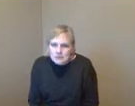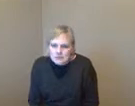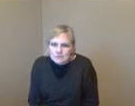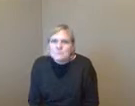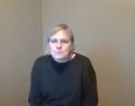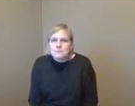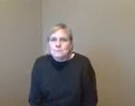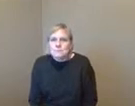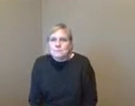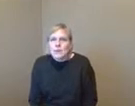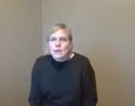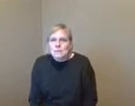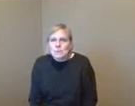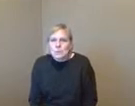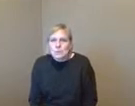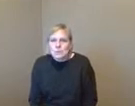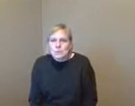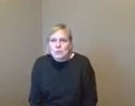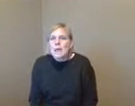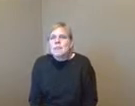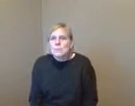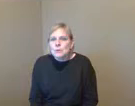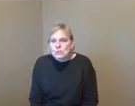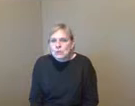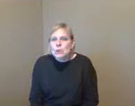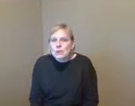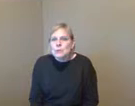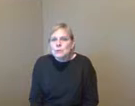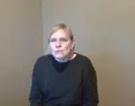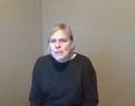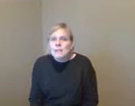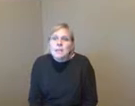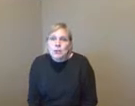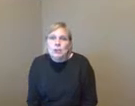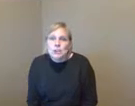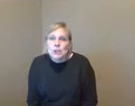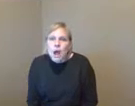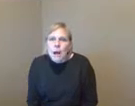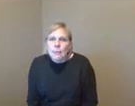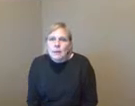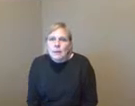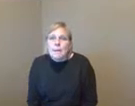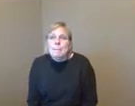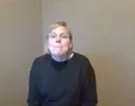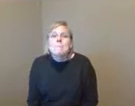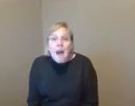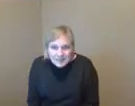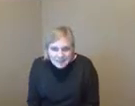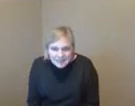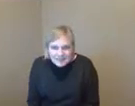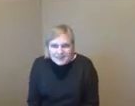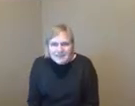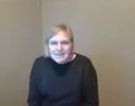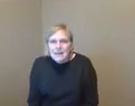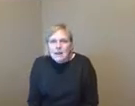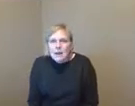the conflict, come to some resolution. The person who intervened did a good job,